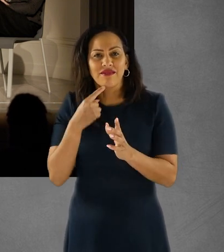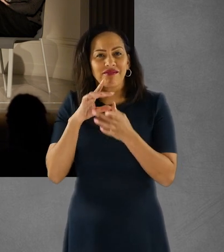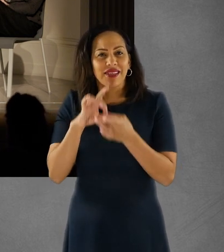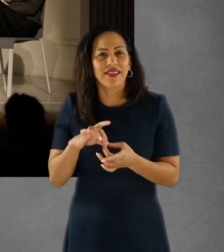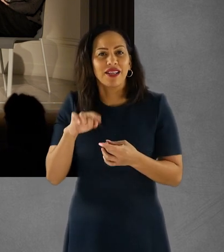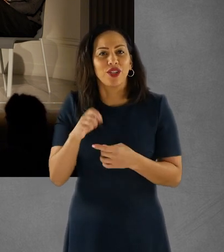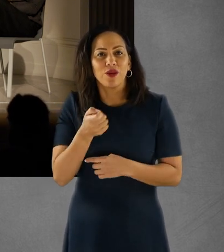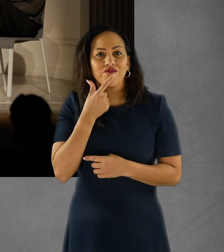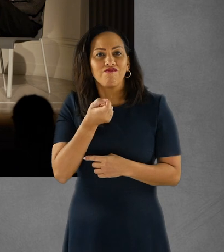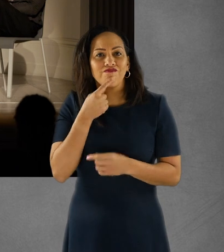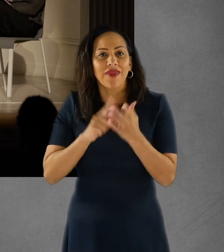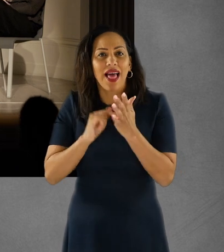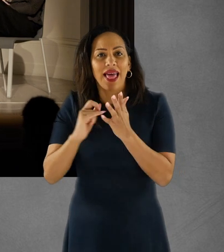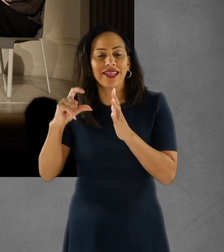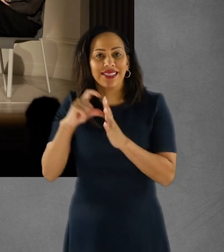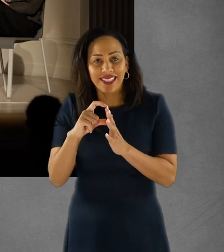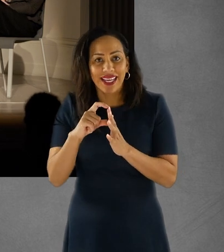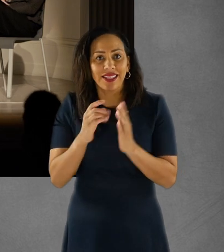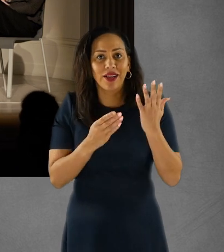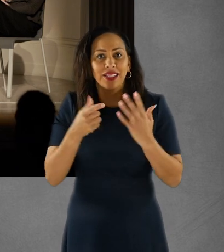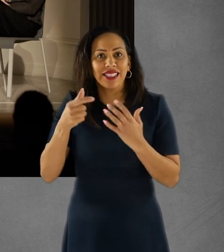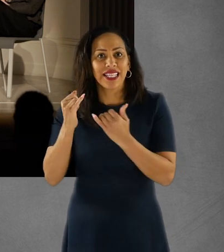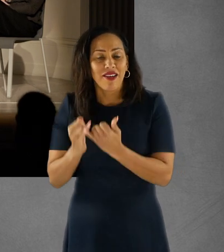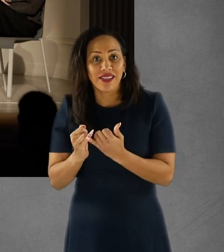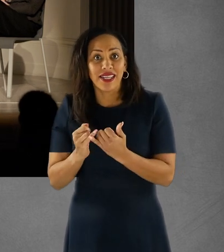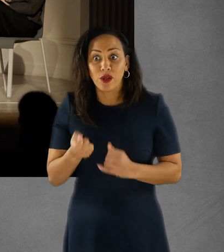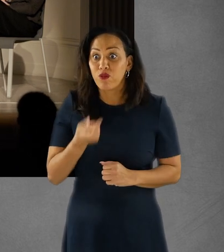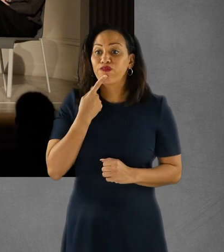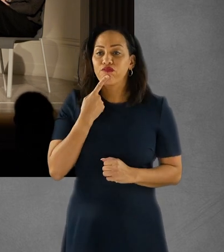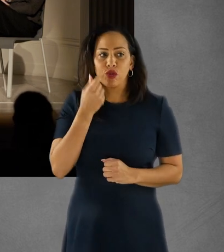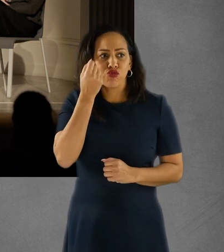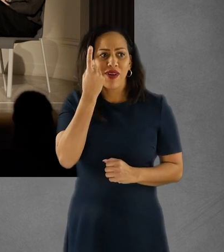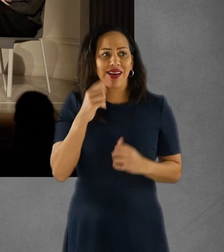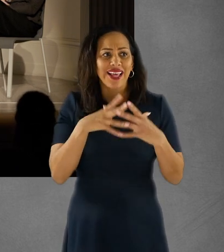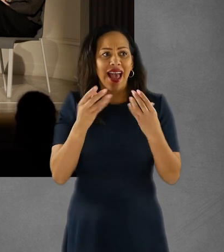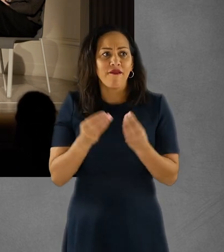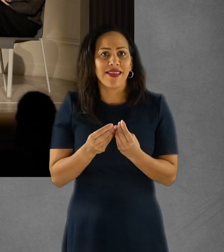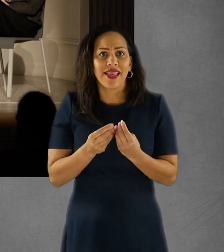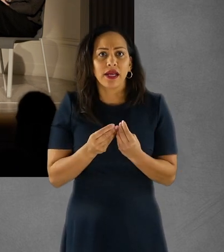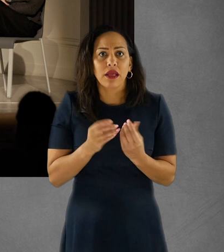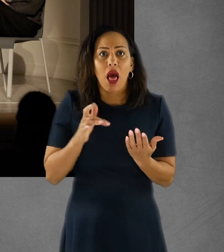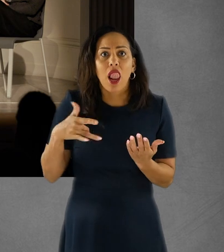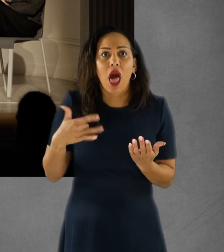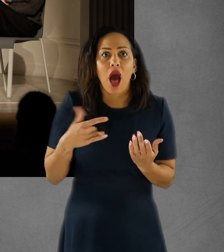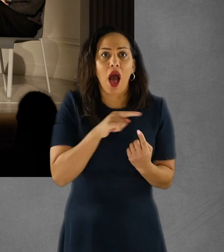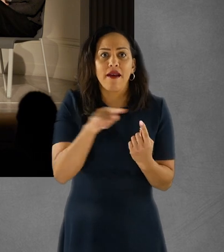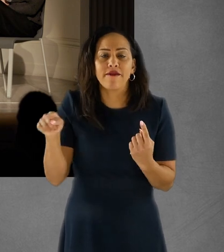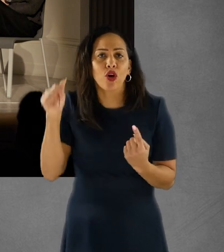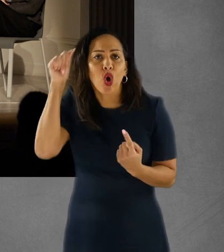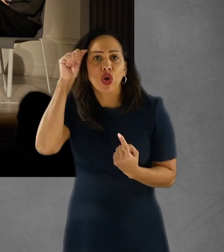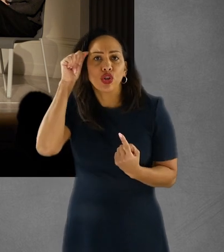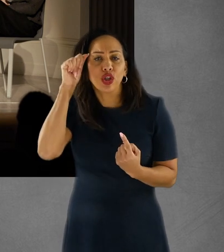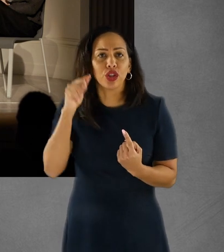that we exist in a more than human paradigm and not in an anthropocentric one. So it's just much more expensive. Legit argument.